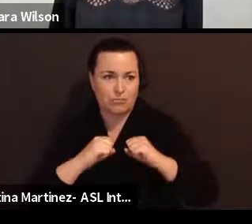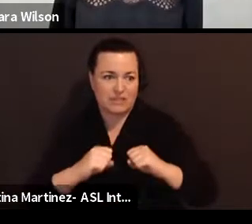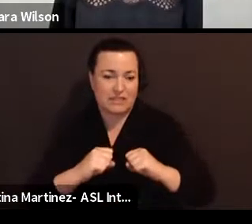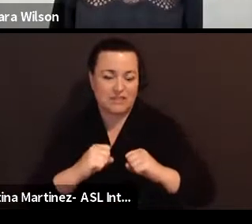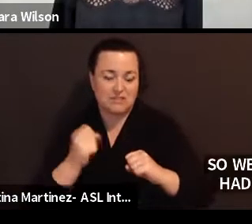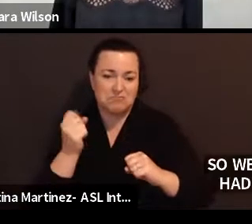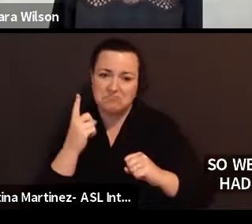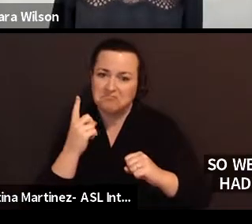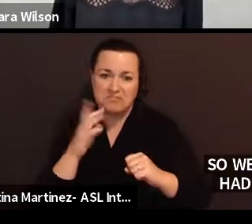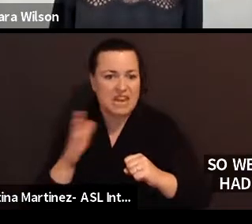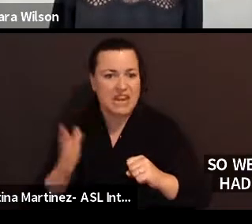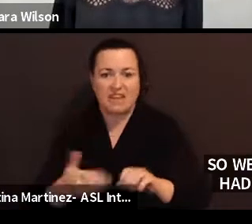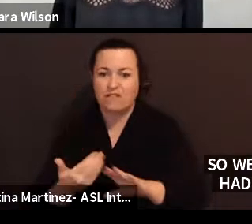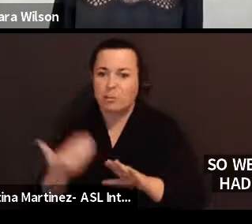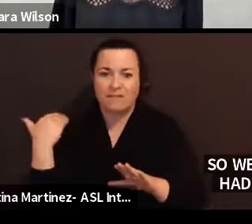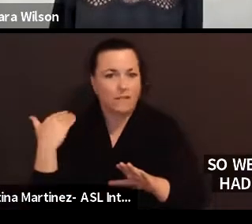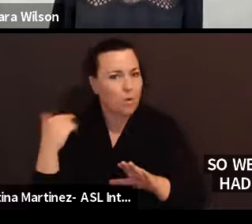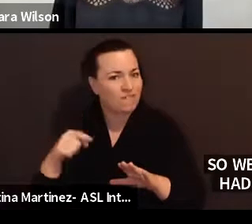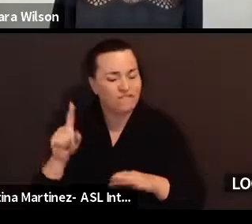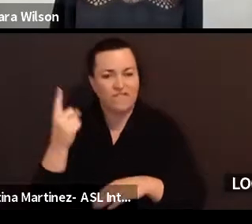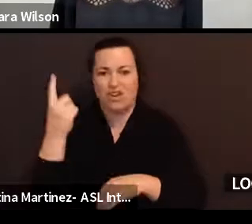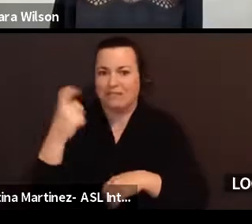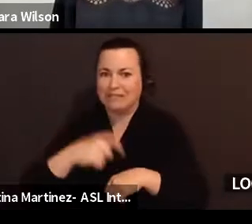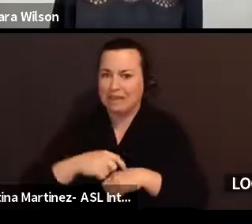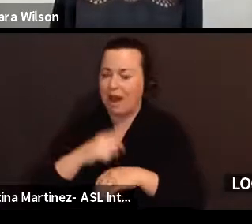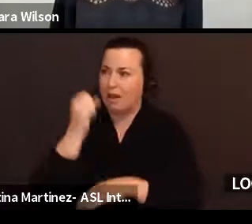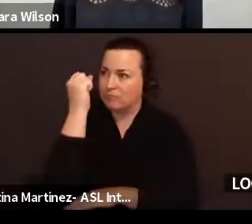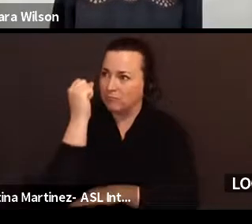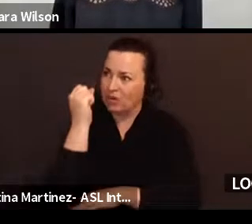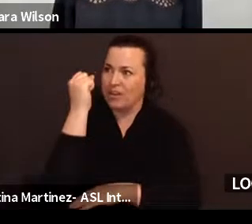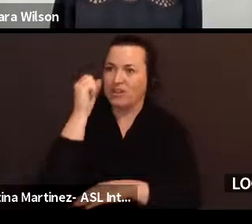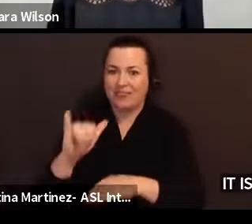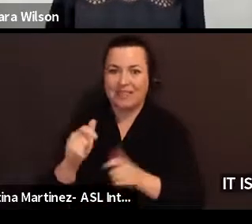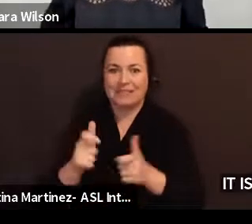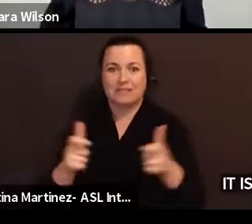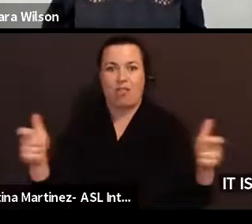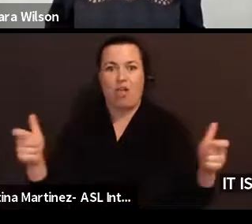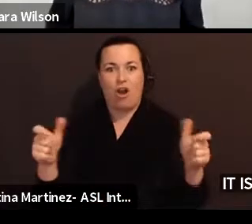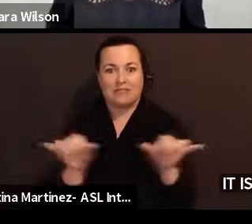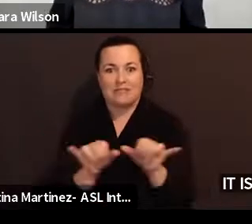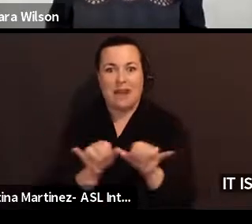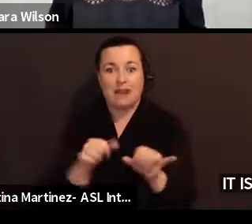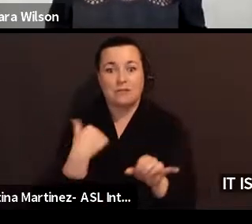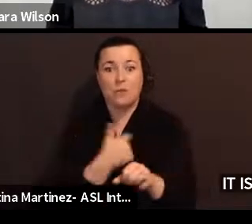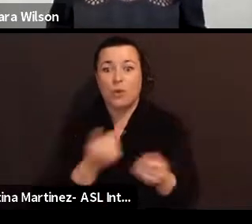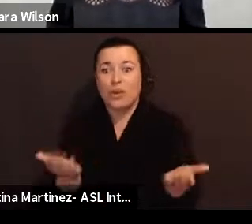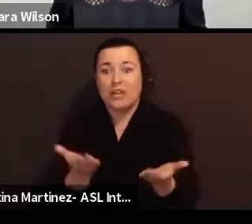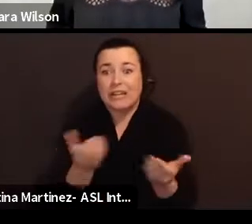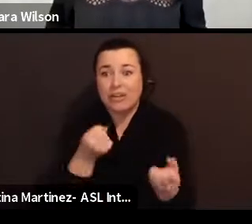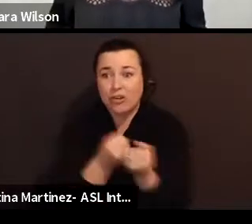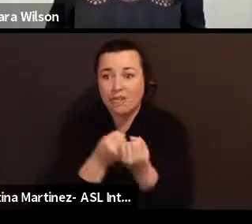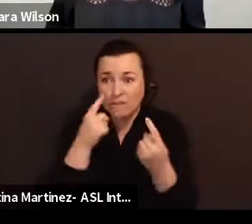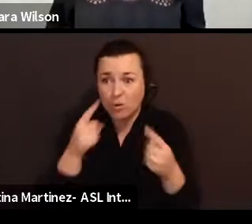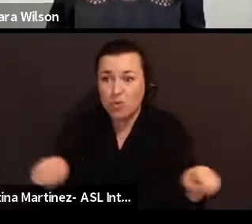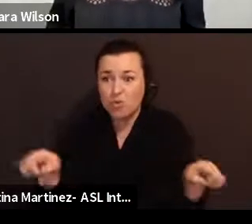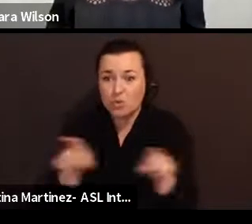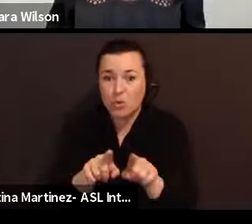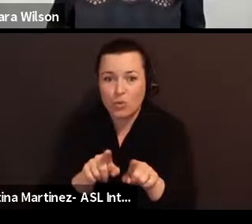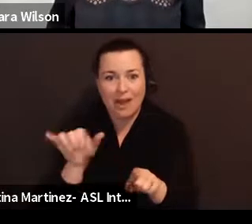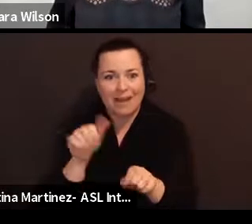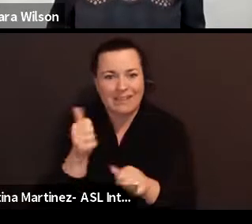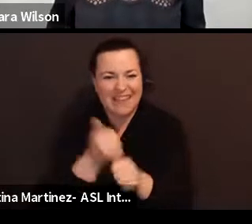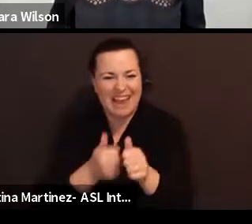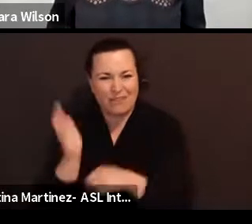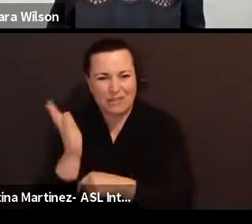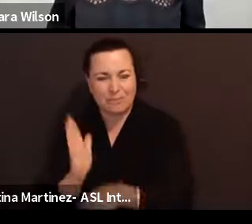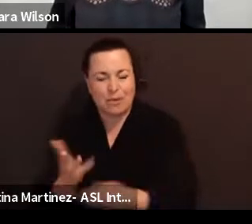is unprecedented, the size of the team we have here. And so we're here for you. And as every speaker tonight has reiterated, and I'm going to say it